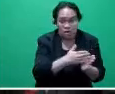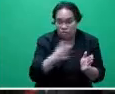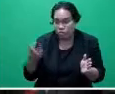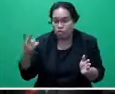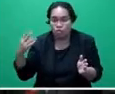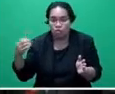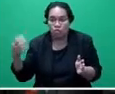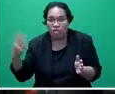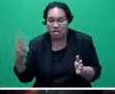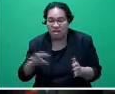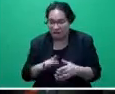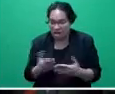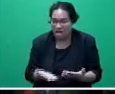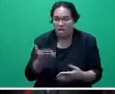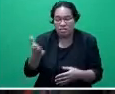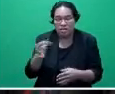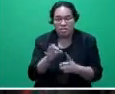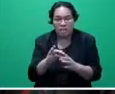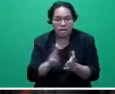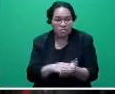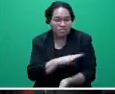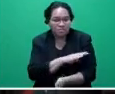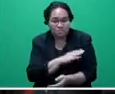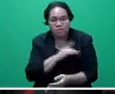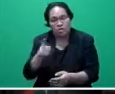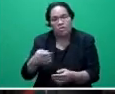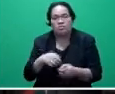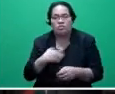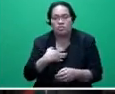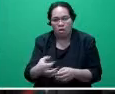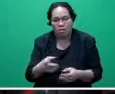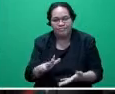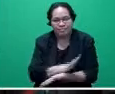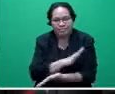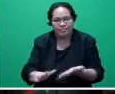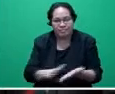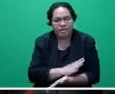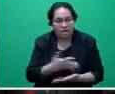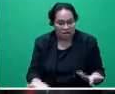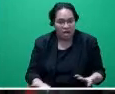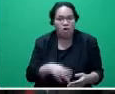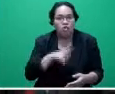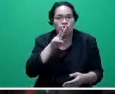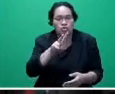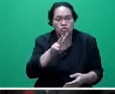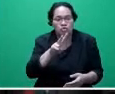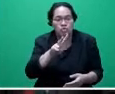4 times more, an unprecedented reality of from $2.5 billion to